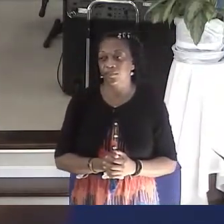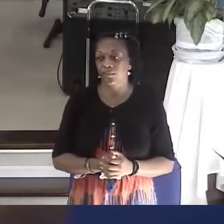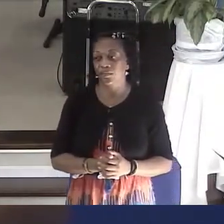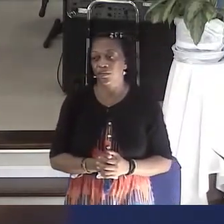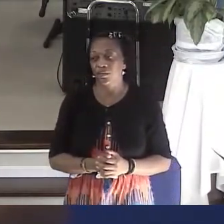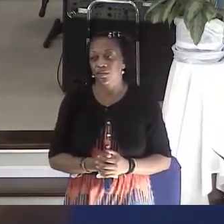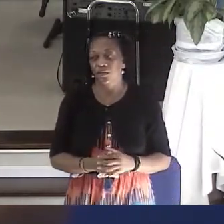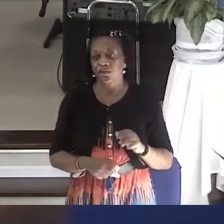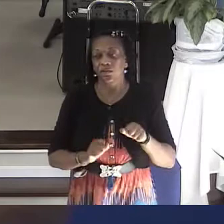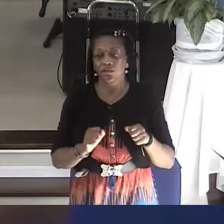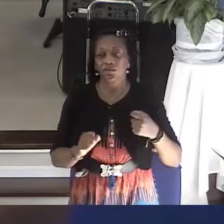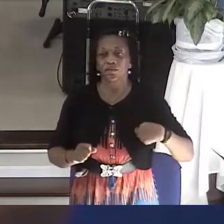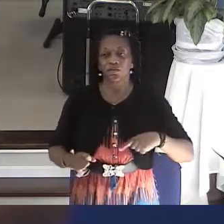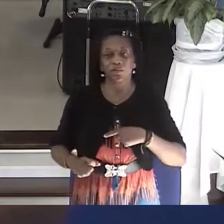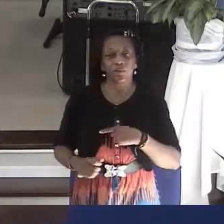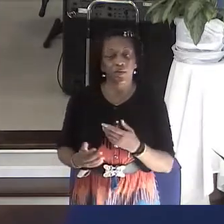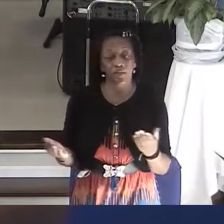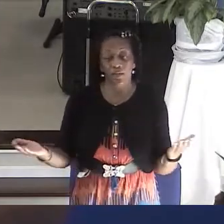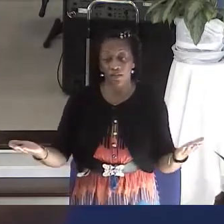grace.